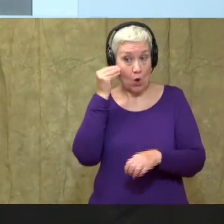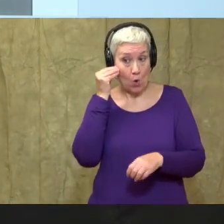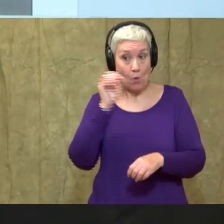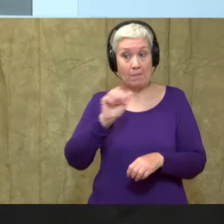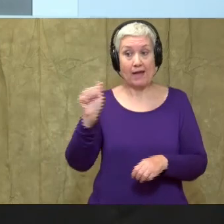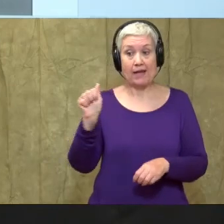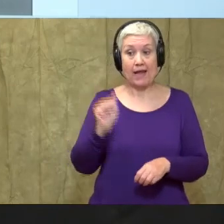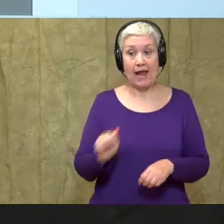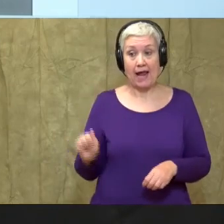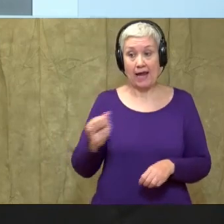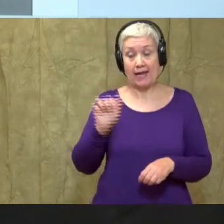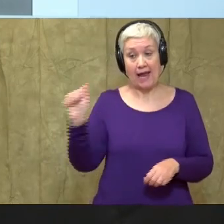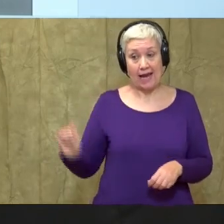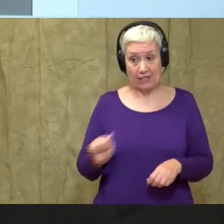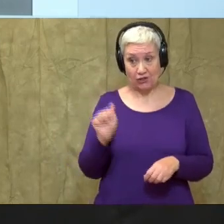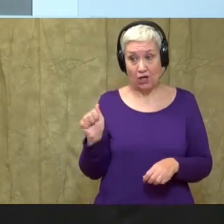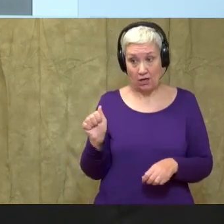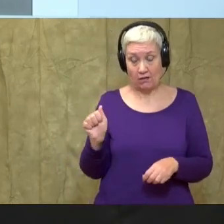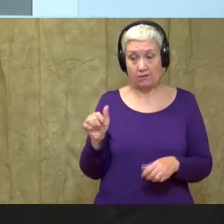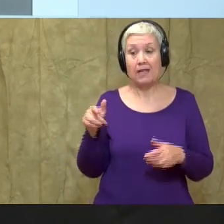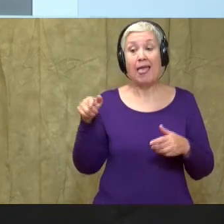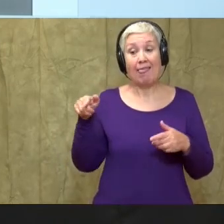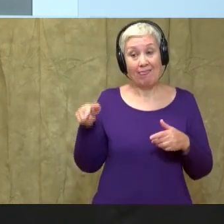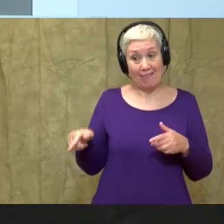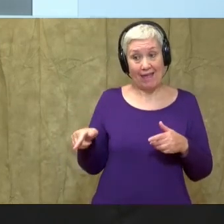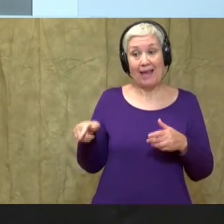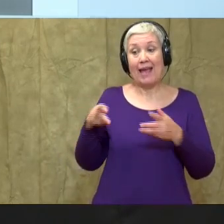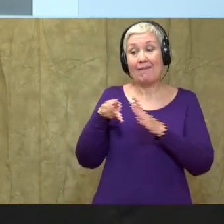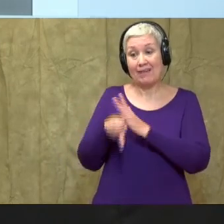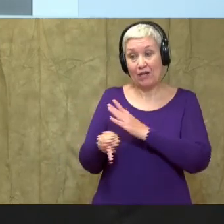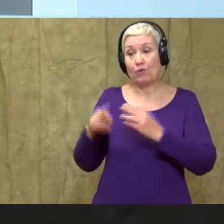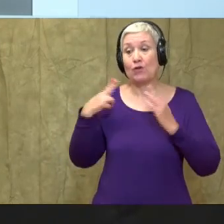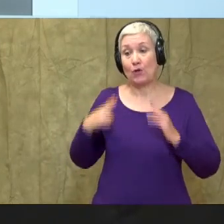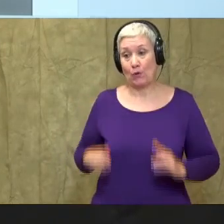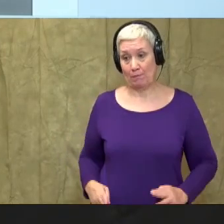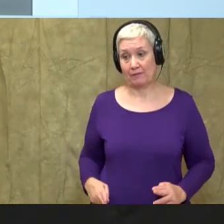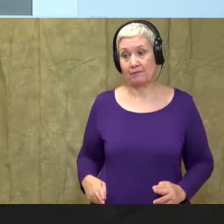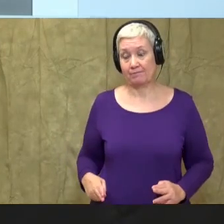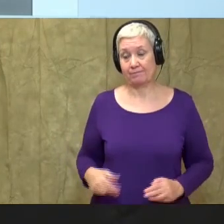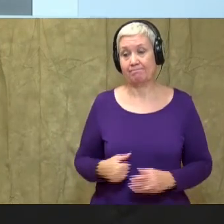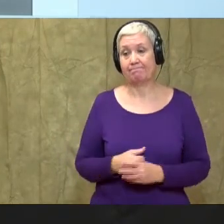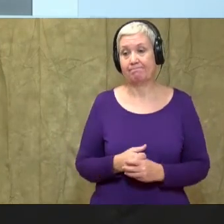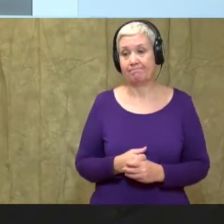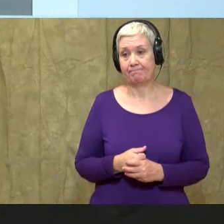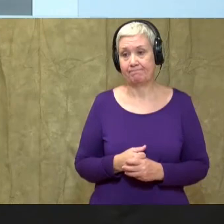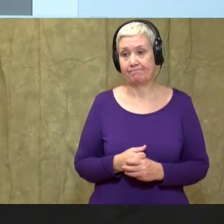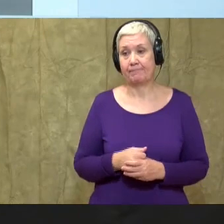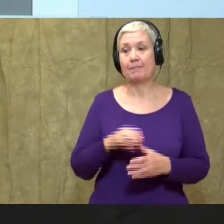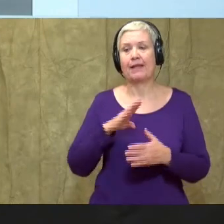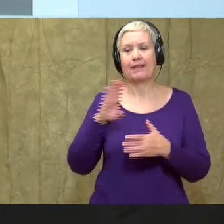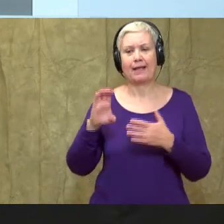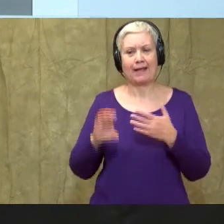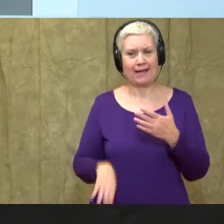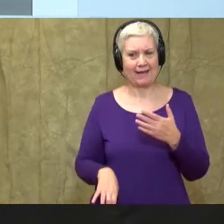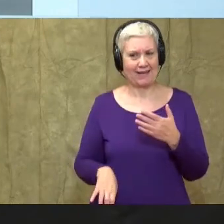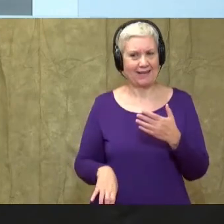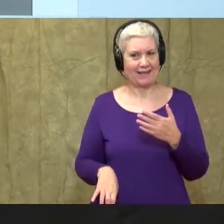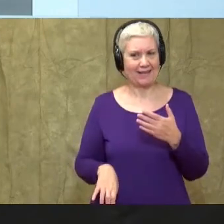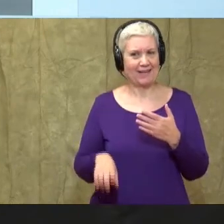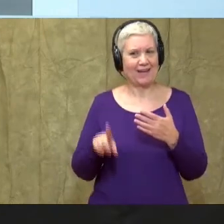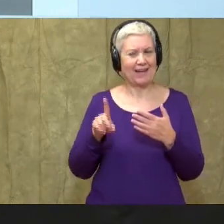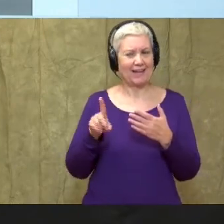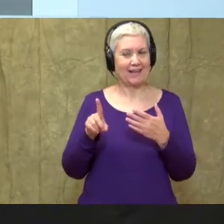Asia, pythons have been known to kill humans. And look at how he ends. Very shocking,